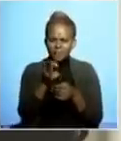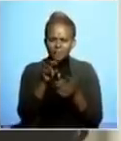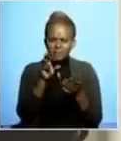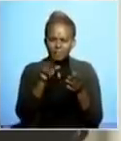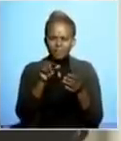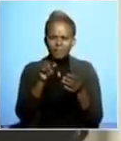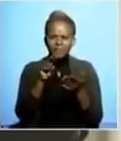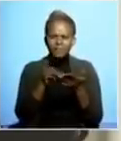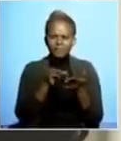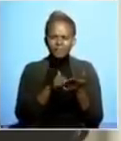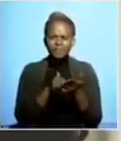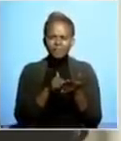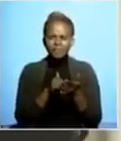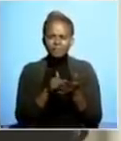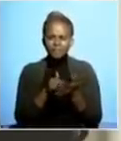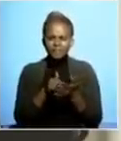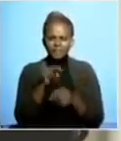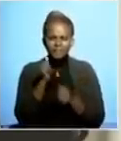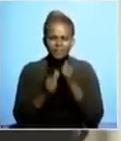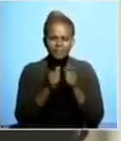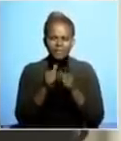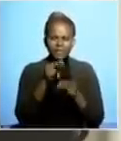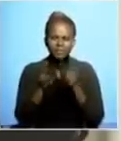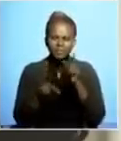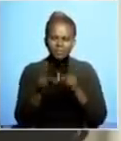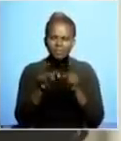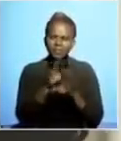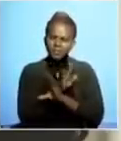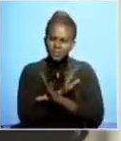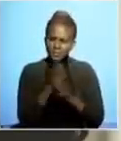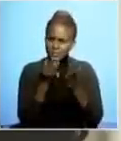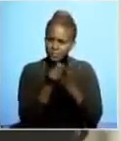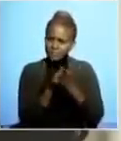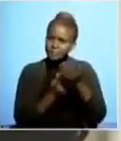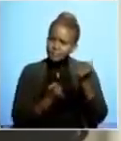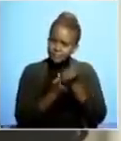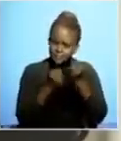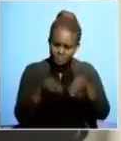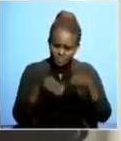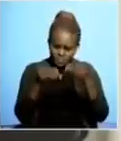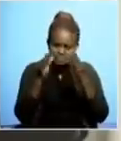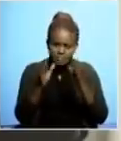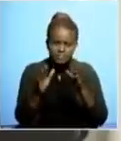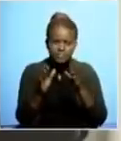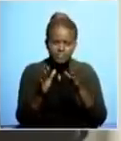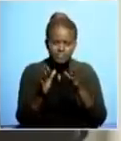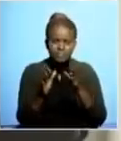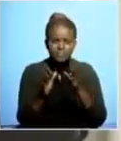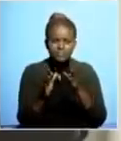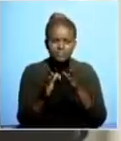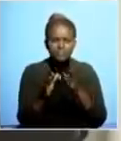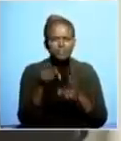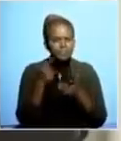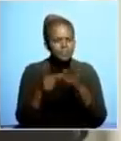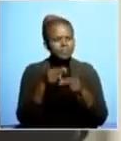million, which means the people of Zambia are financing the supplier, technically, financially. That's what it